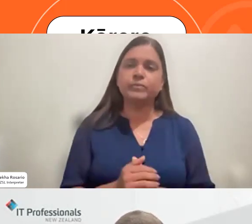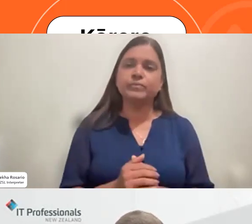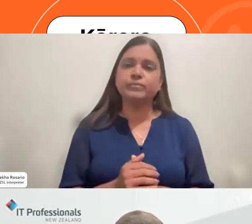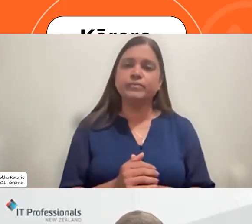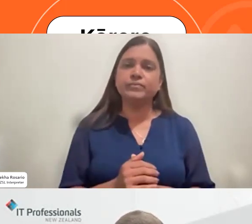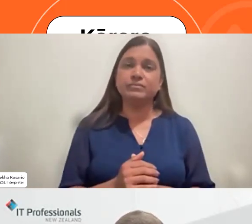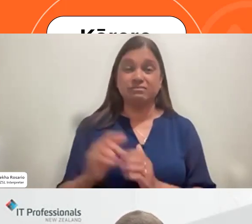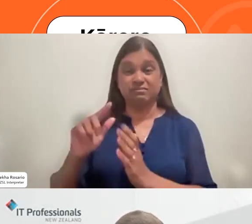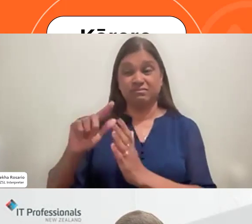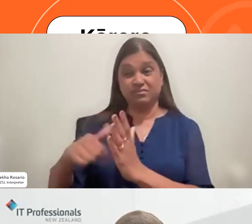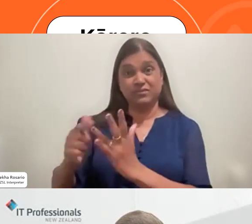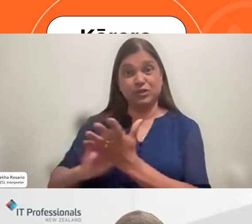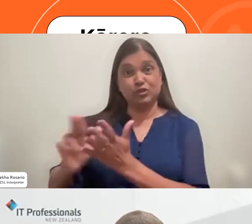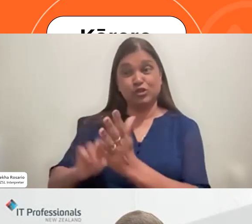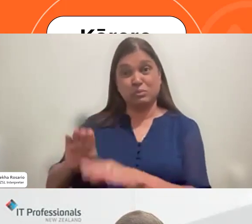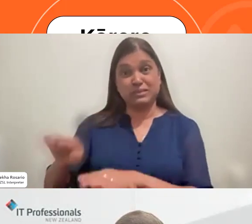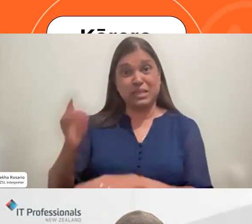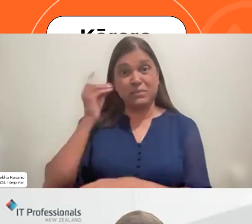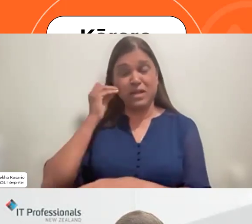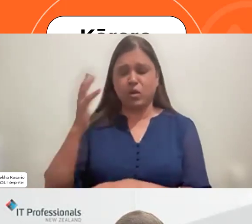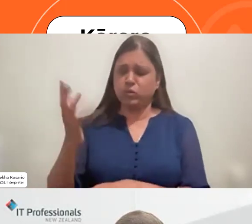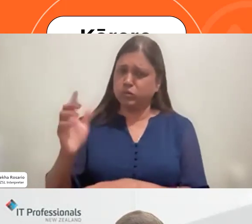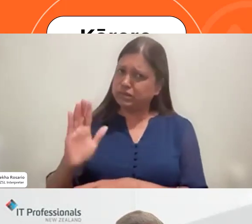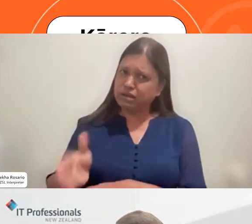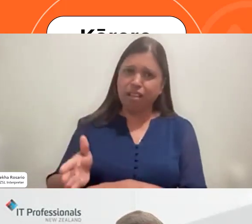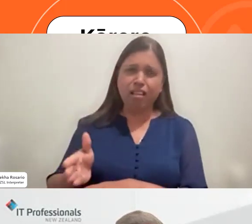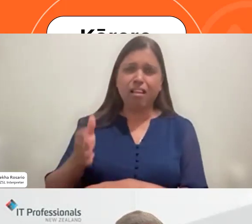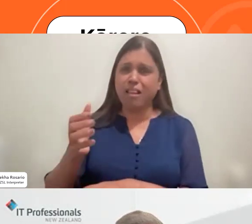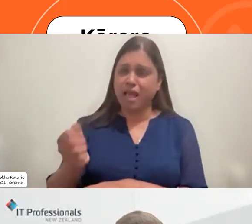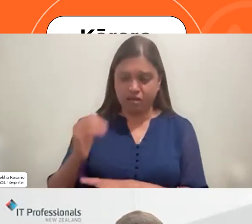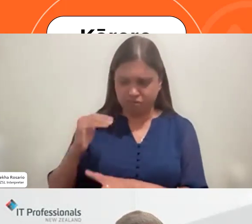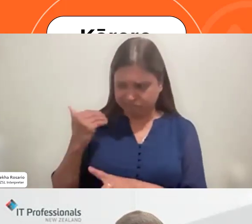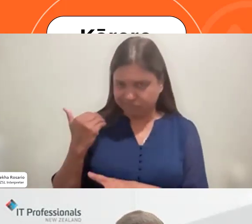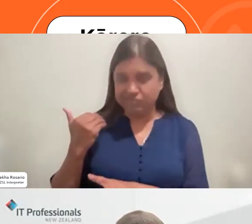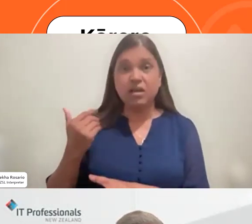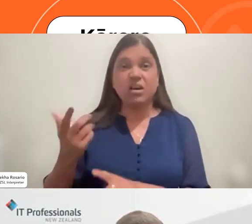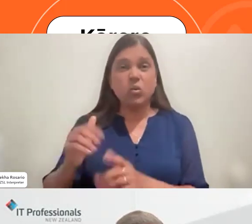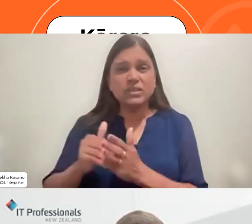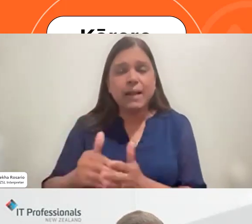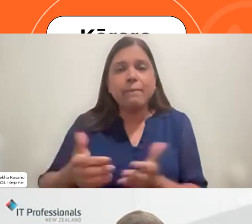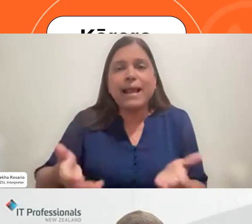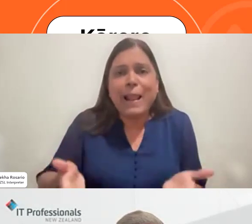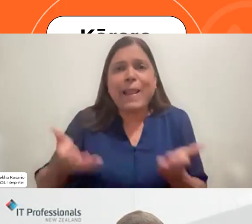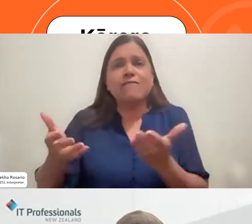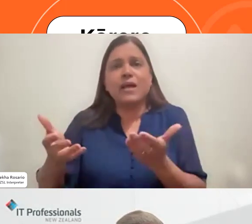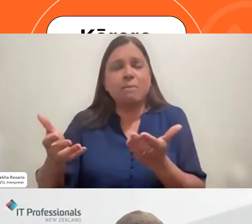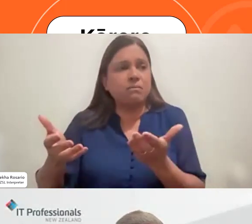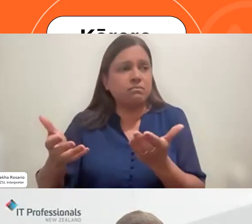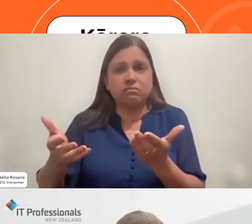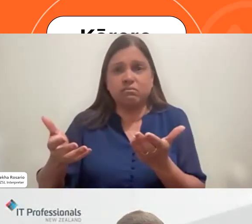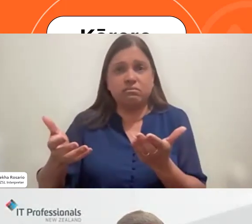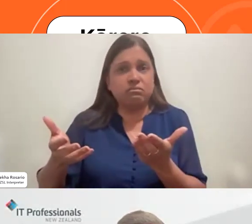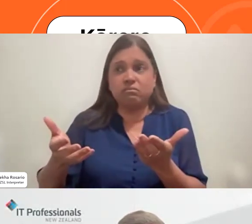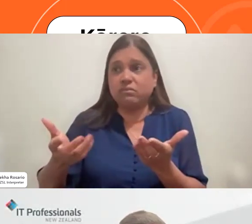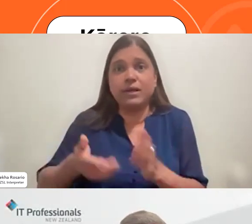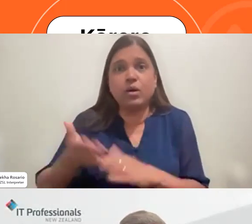John still has to, well, he was up until recently lifting him up and carrying him to his seats, and if he needed to go